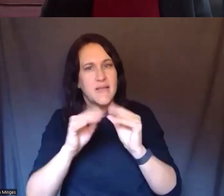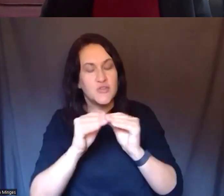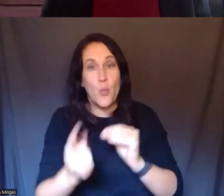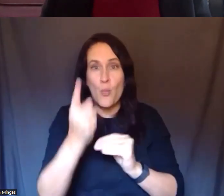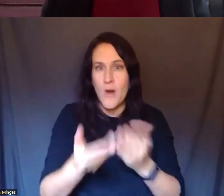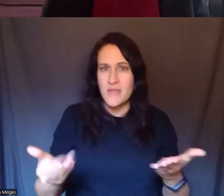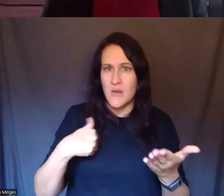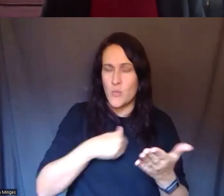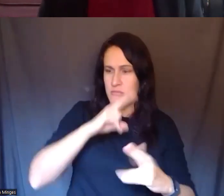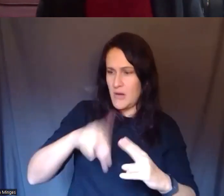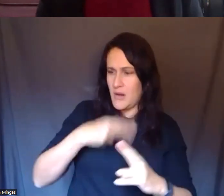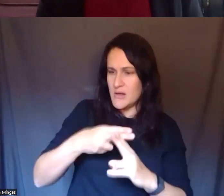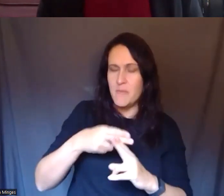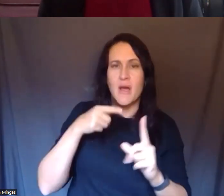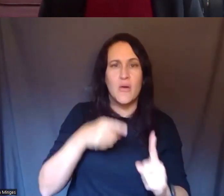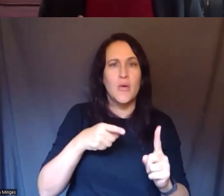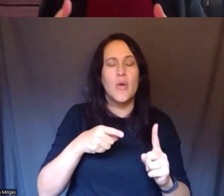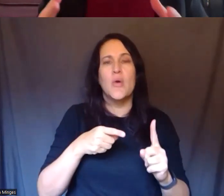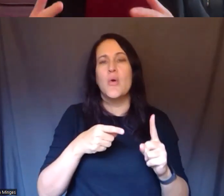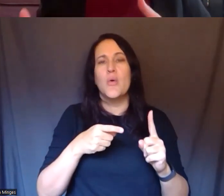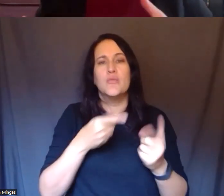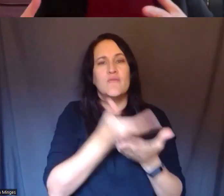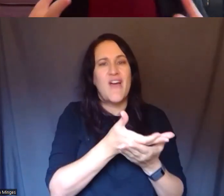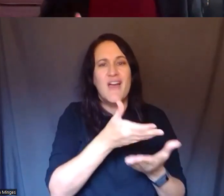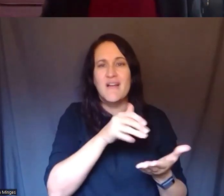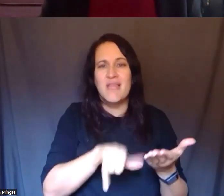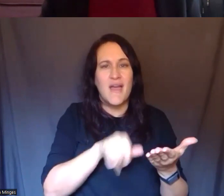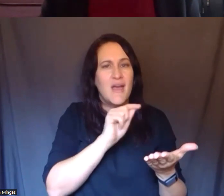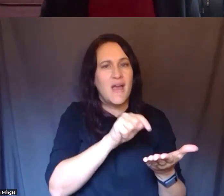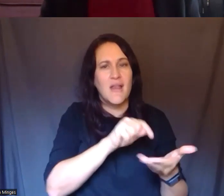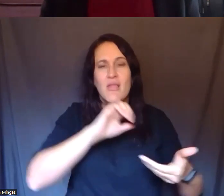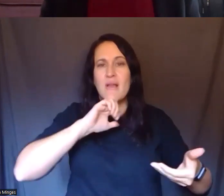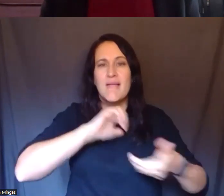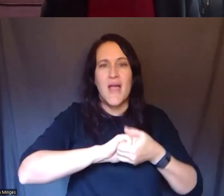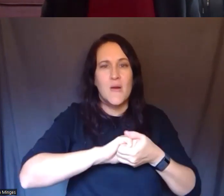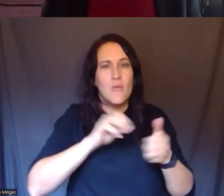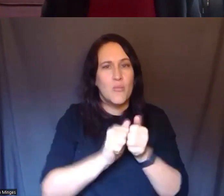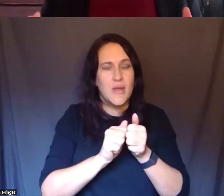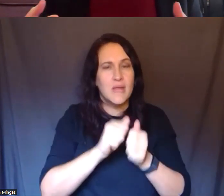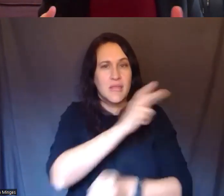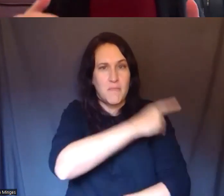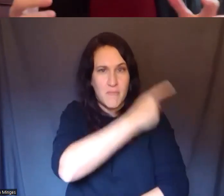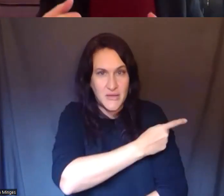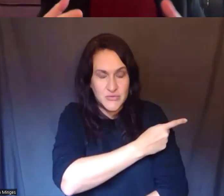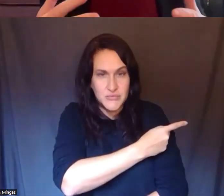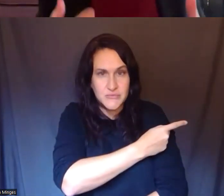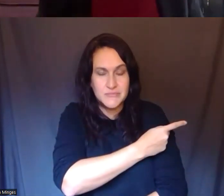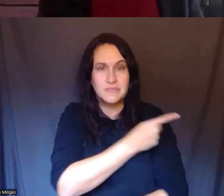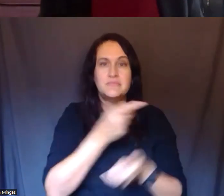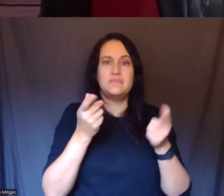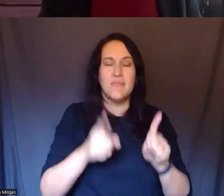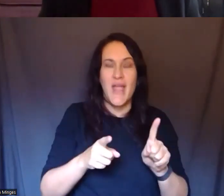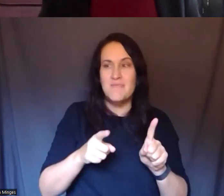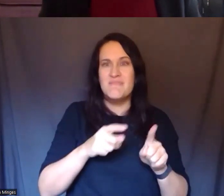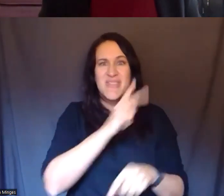we talked about was the fact that the collaboration with the patient, in other words, the patient